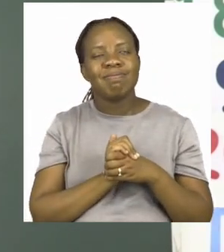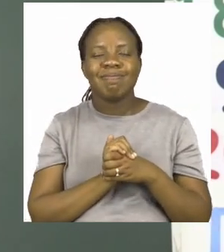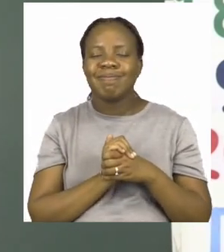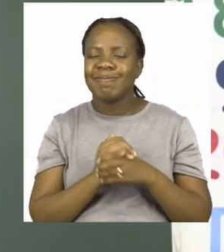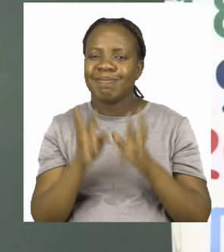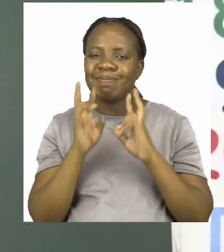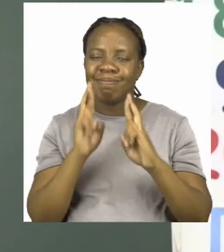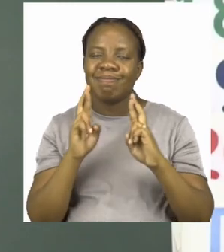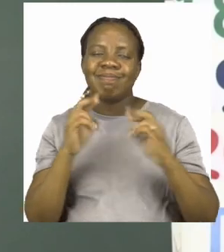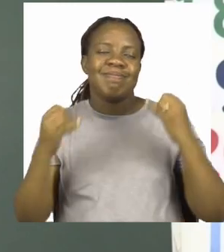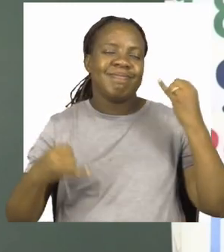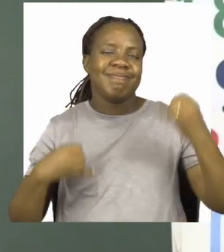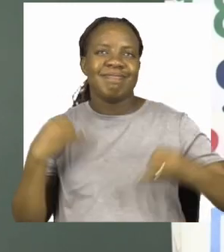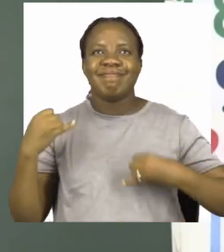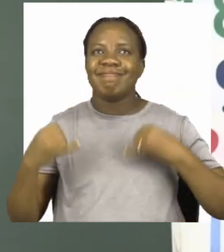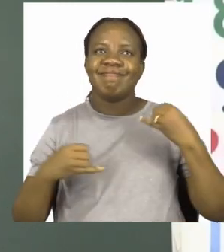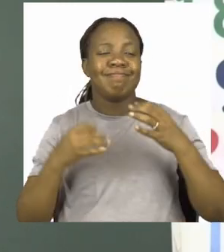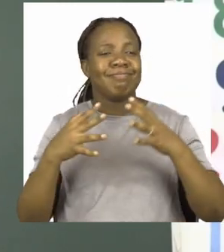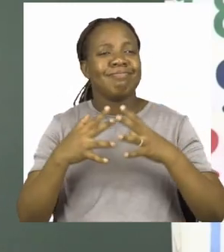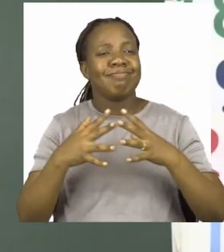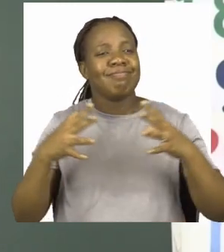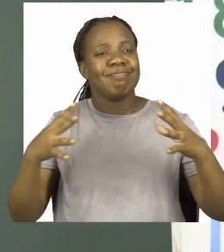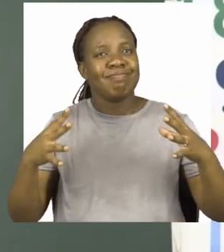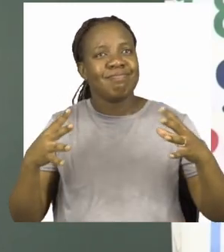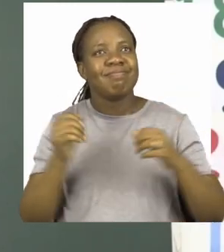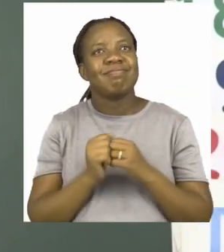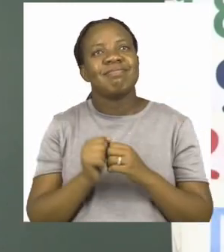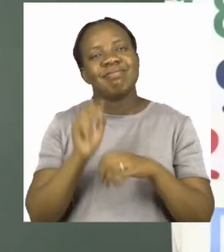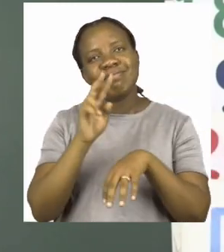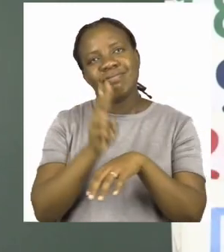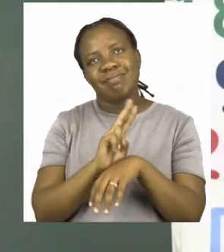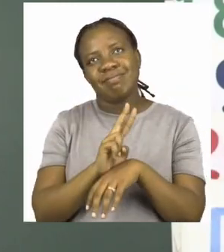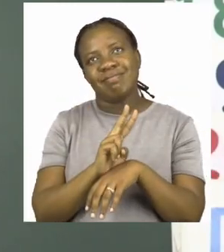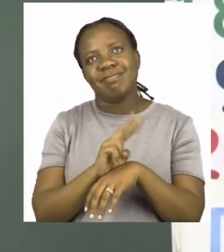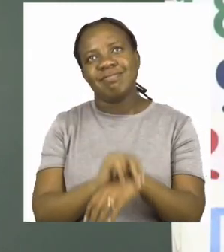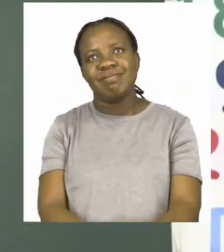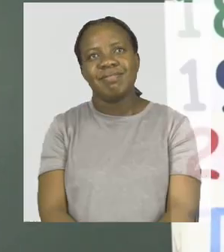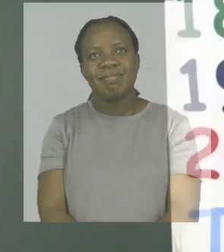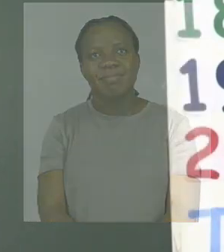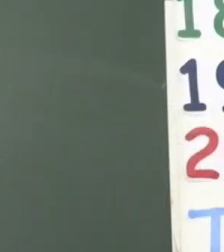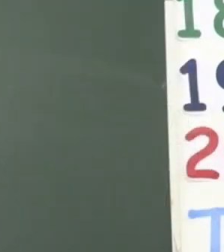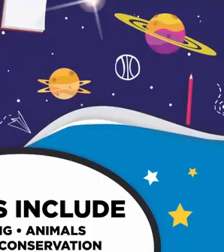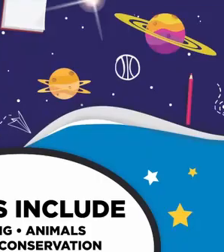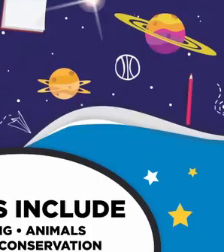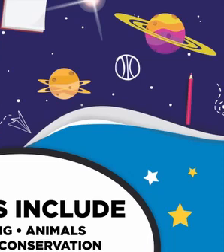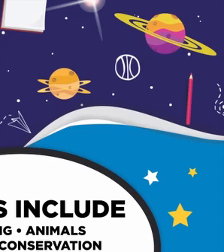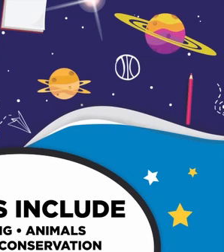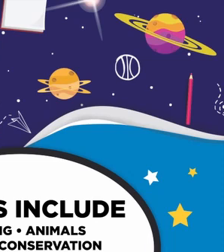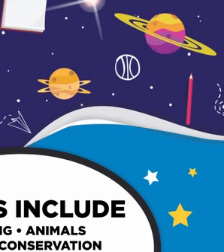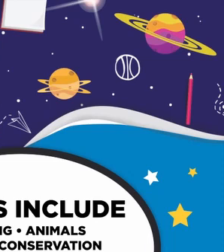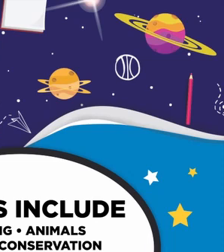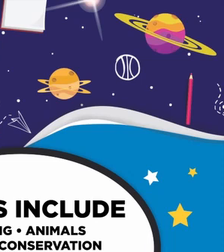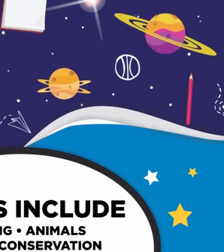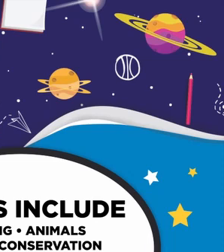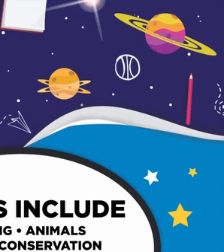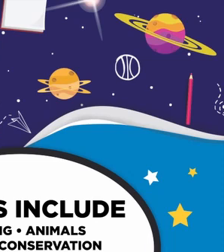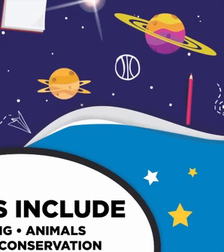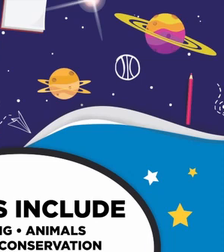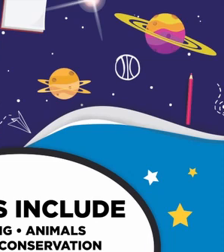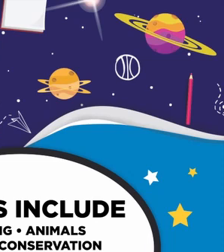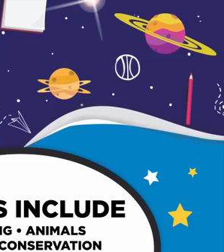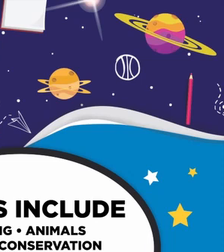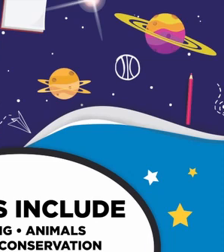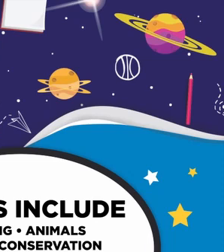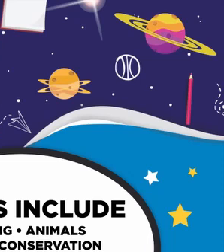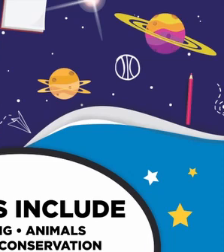of fun with this activity. I will see you shortly after the break. Do you have children in the age range of